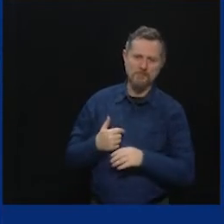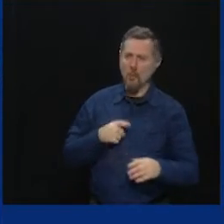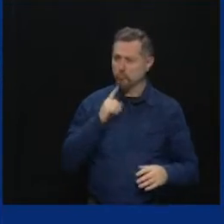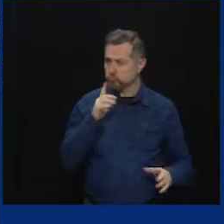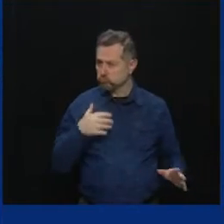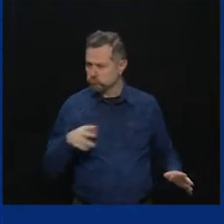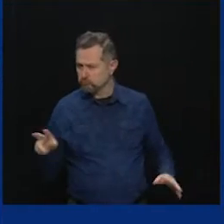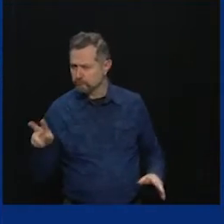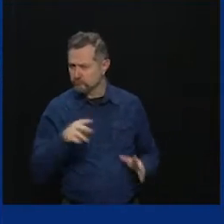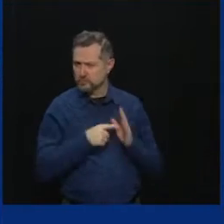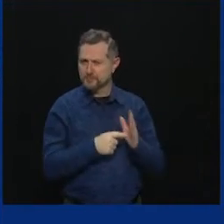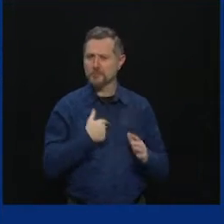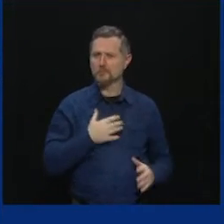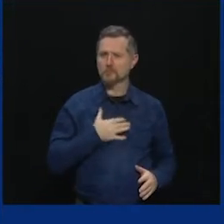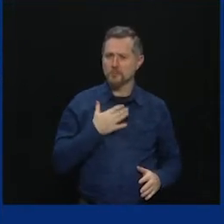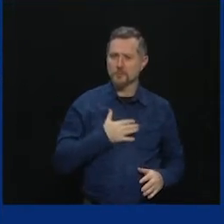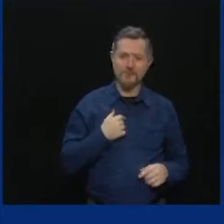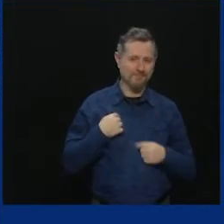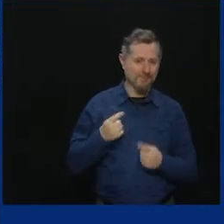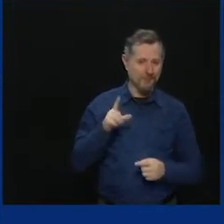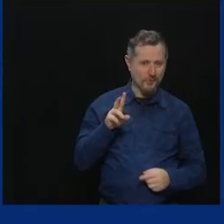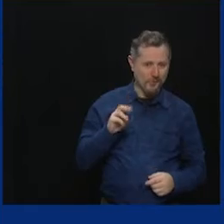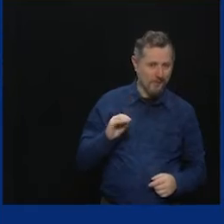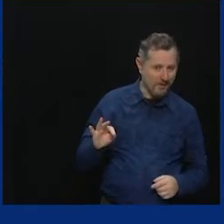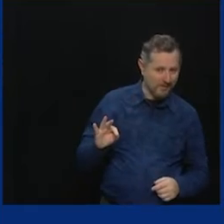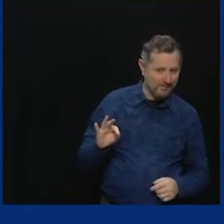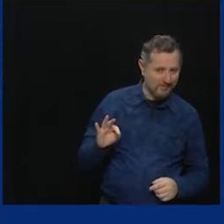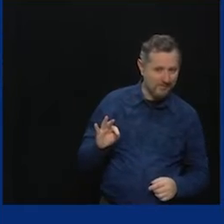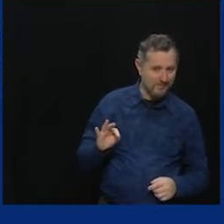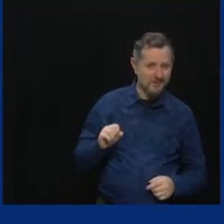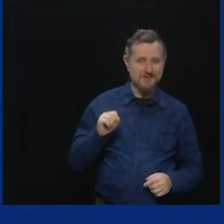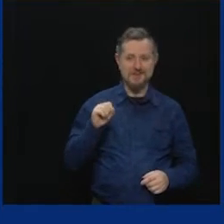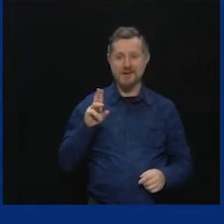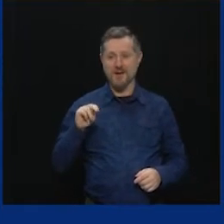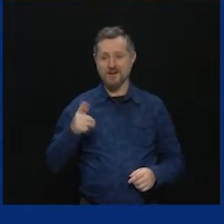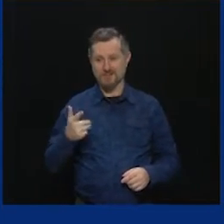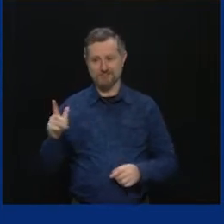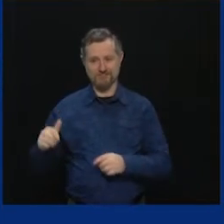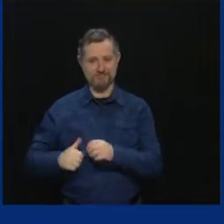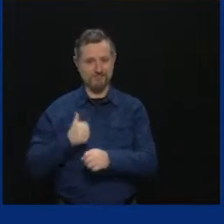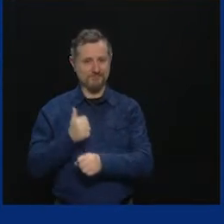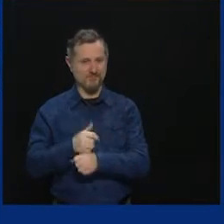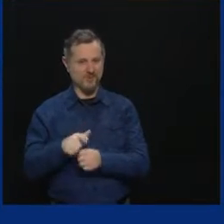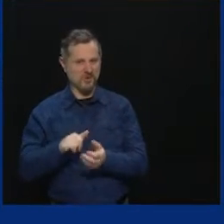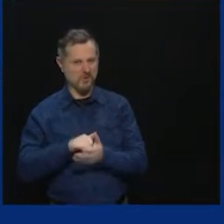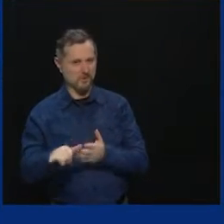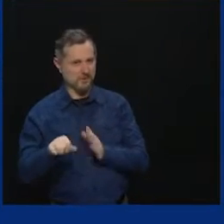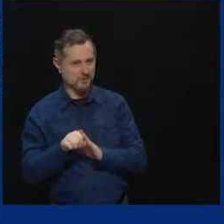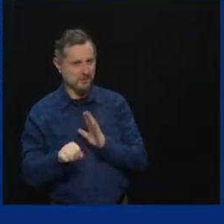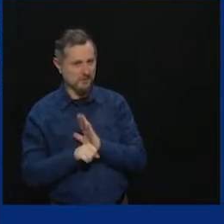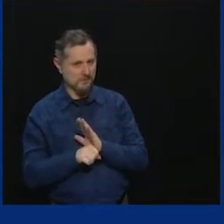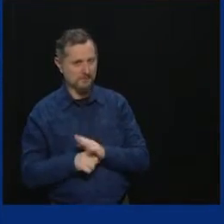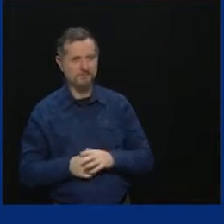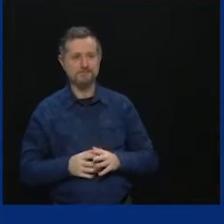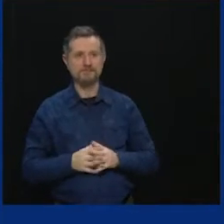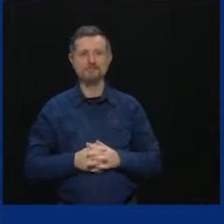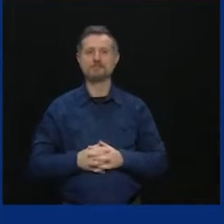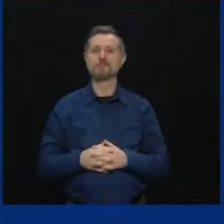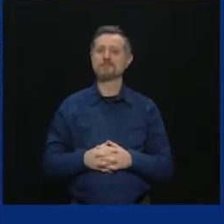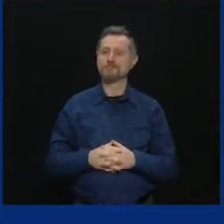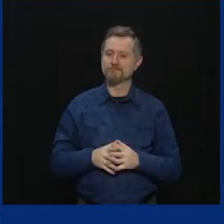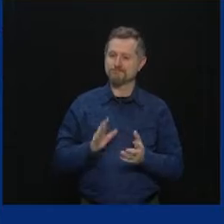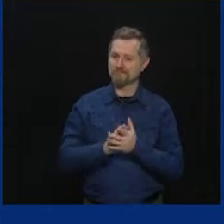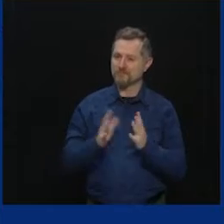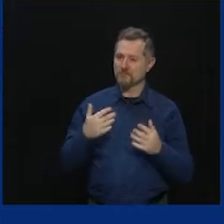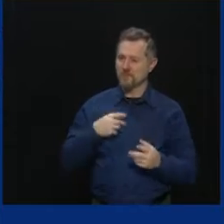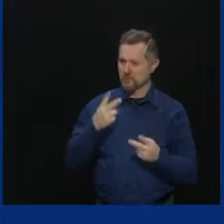back in 2009 that brought SNUG to New York State. And I saw my Yonkers SNUG people come in,